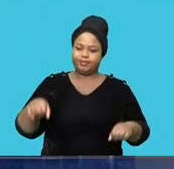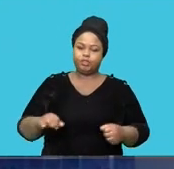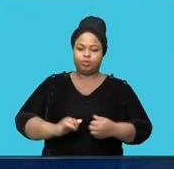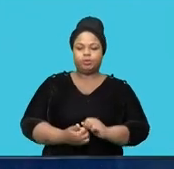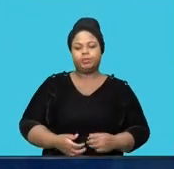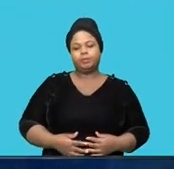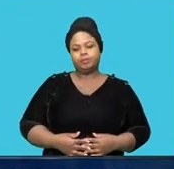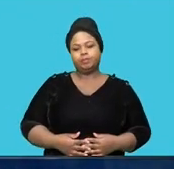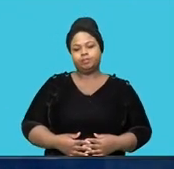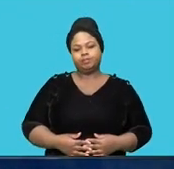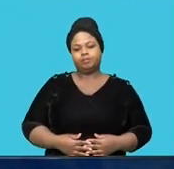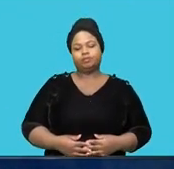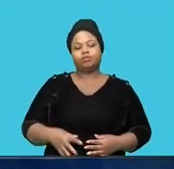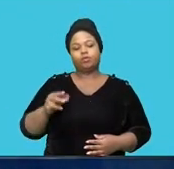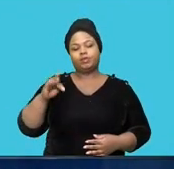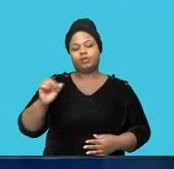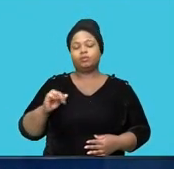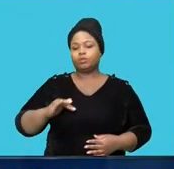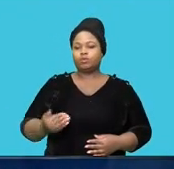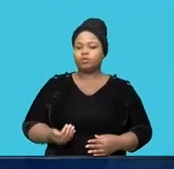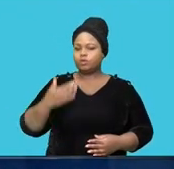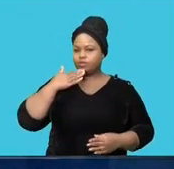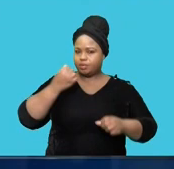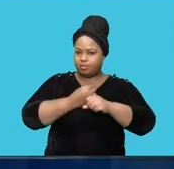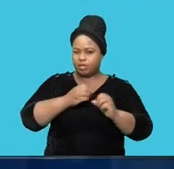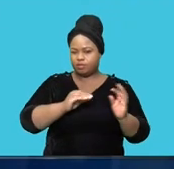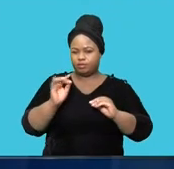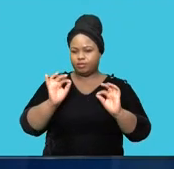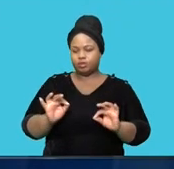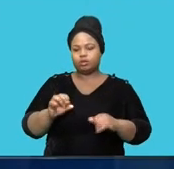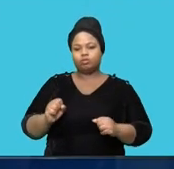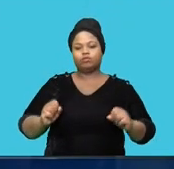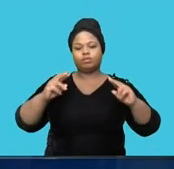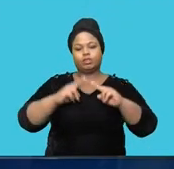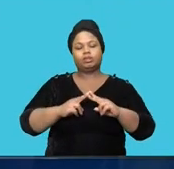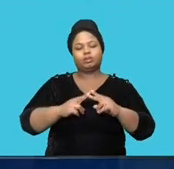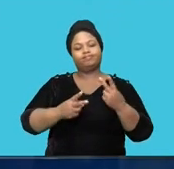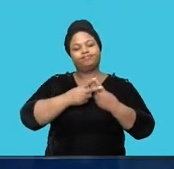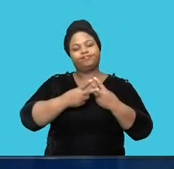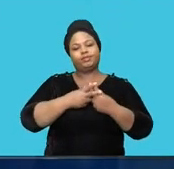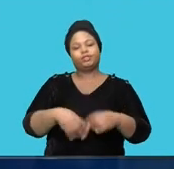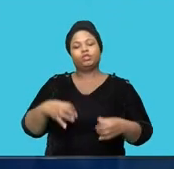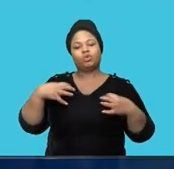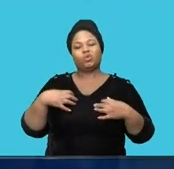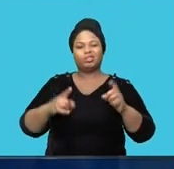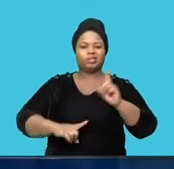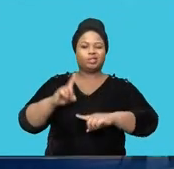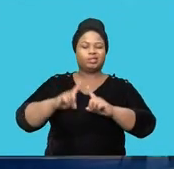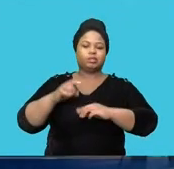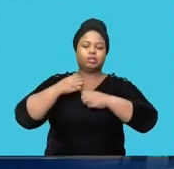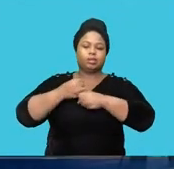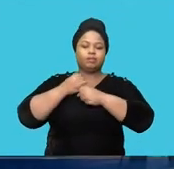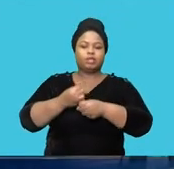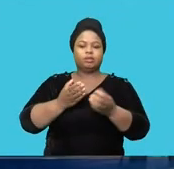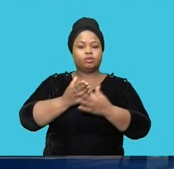sport. The Momentum's Women Who Makes Moves in Sports Summit formed part of hashtag She Owns a Success campaign.